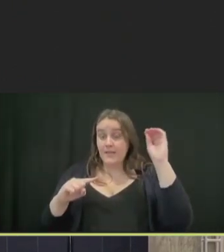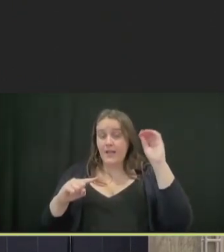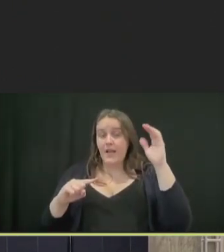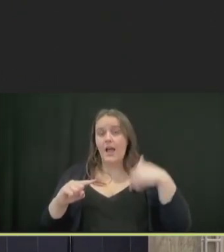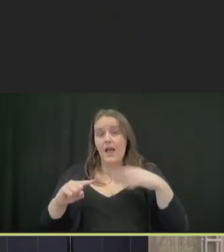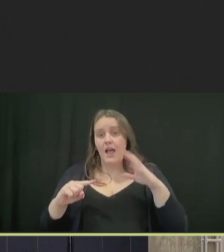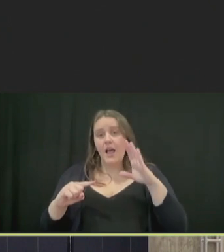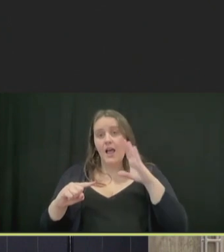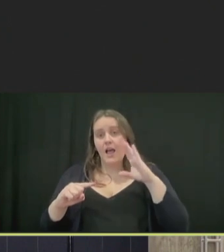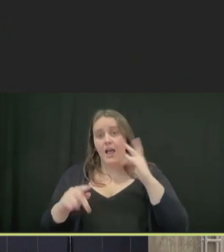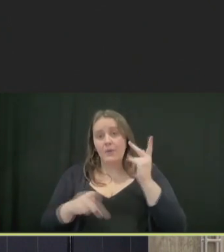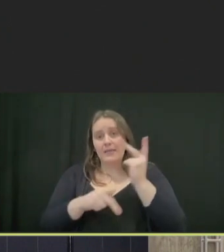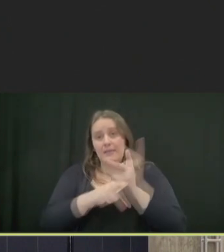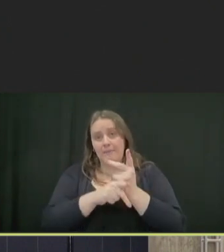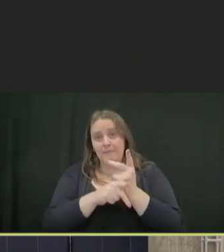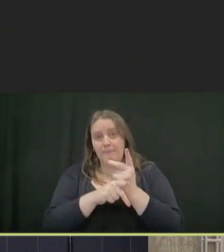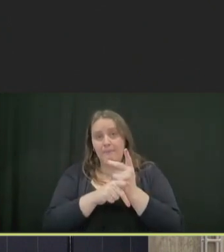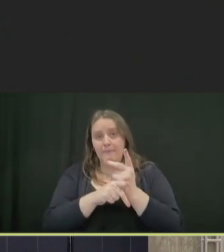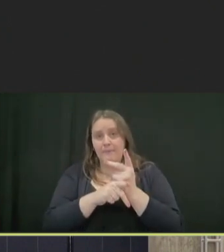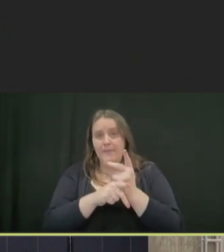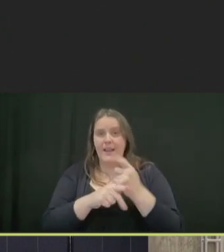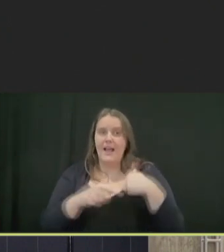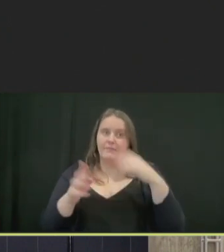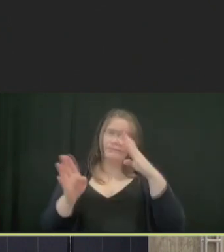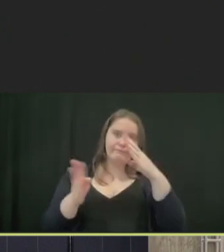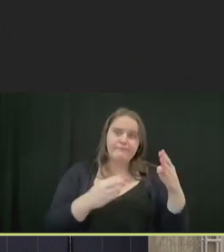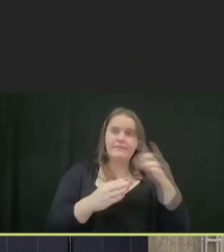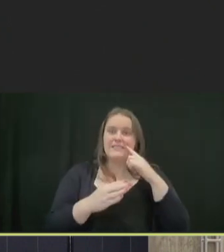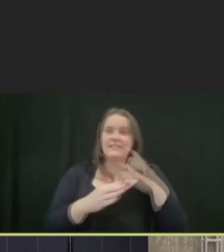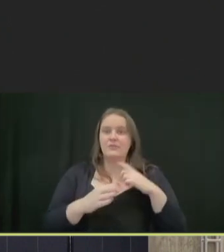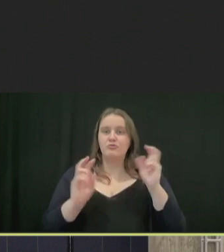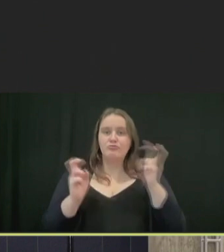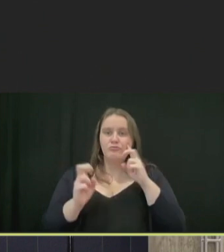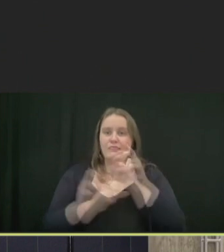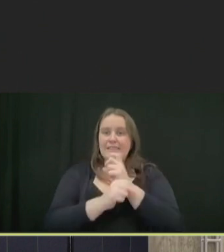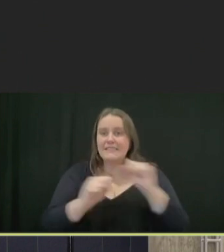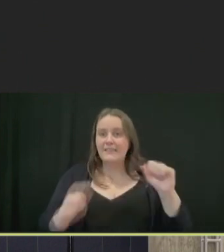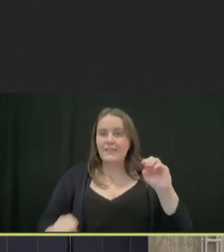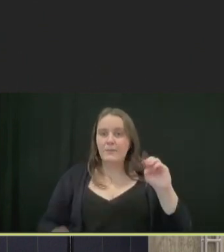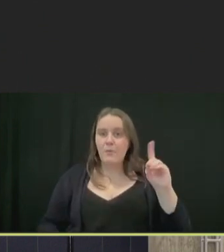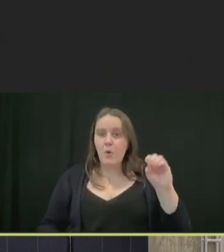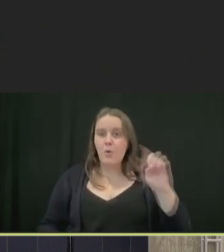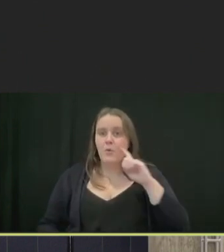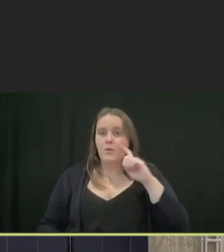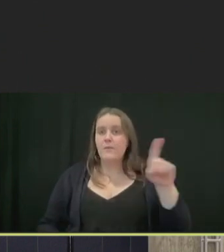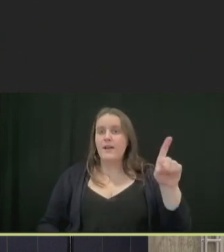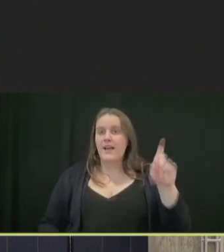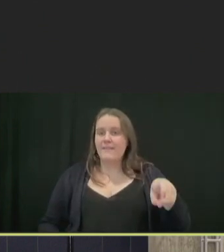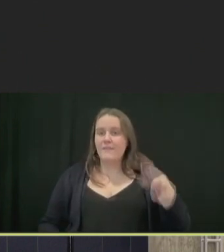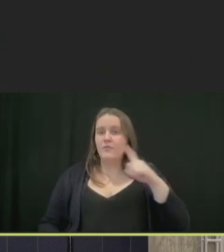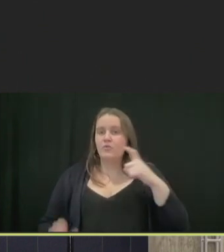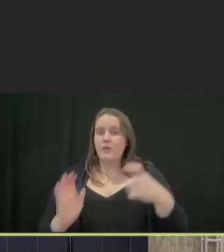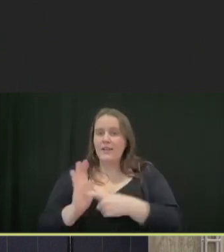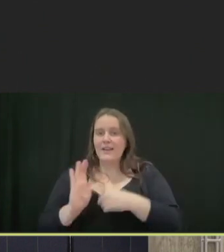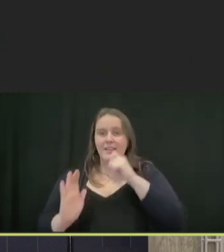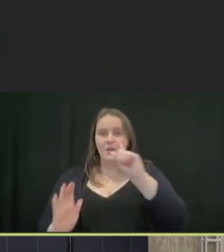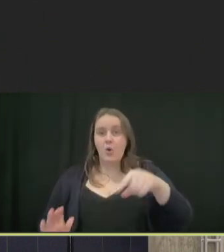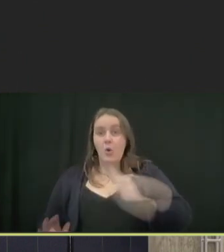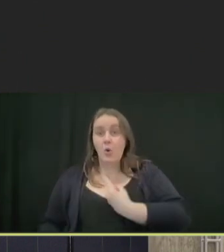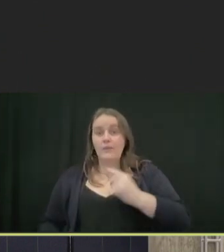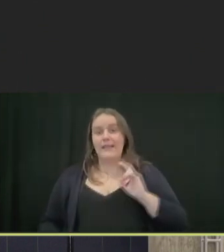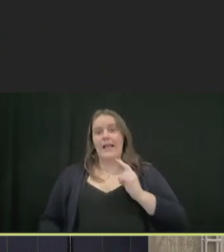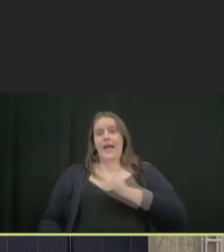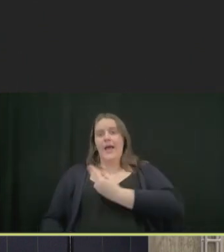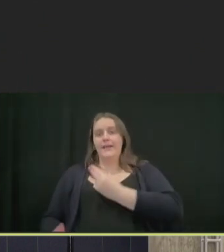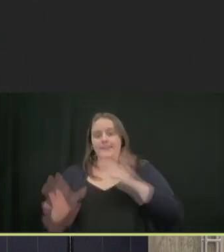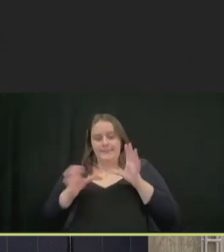in the safety mode, but having to recognize it is not just us. We're part of a global